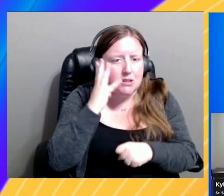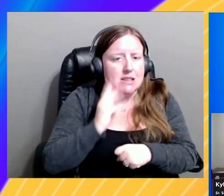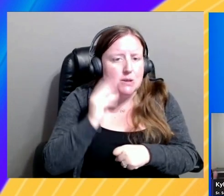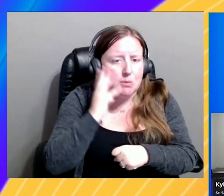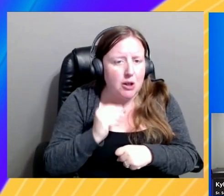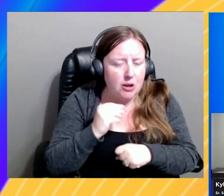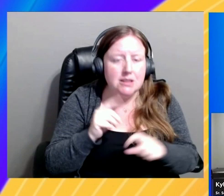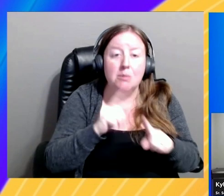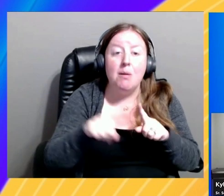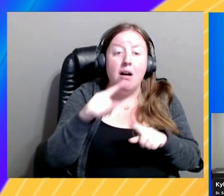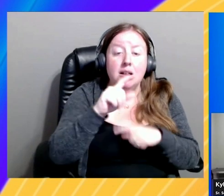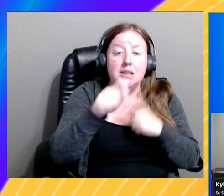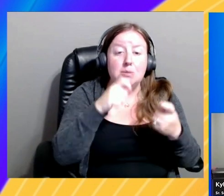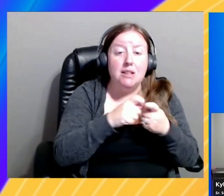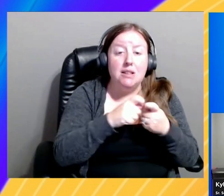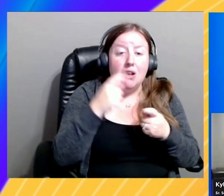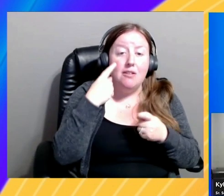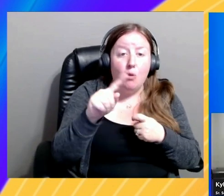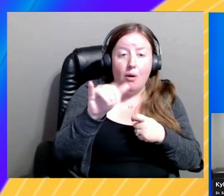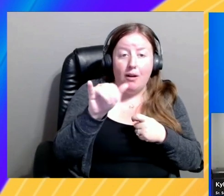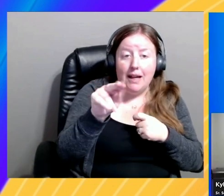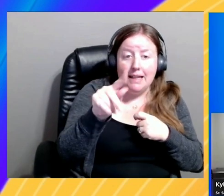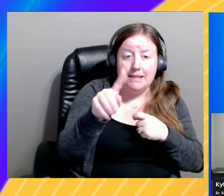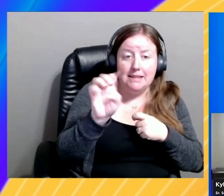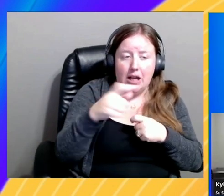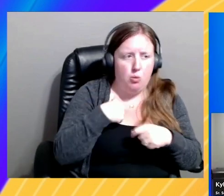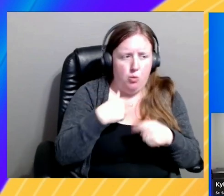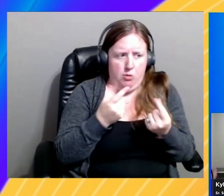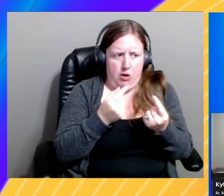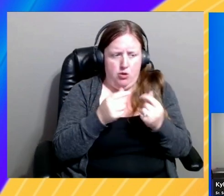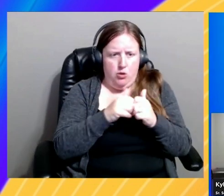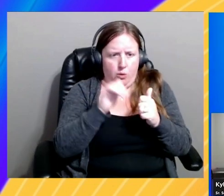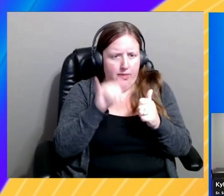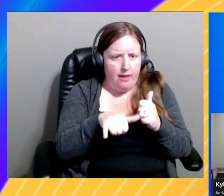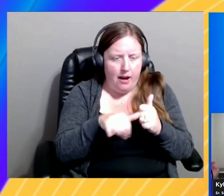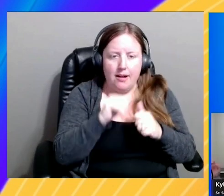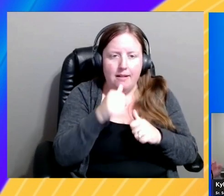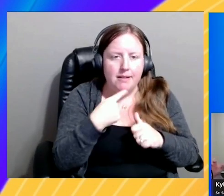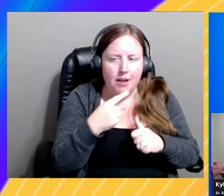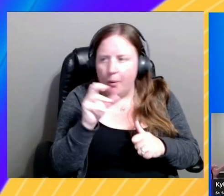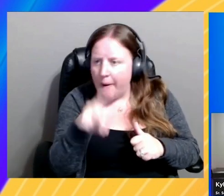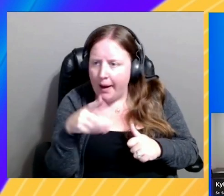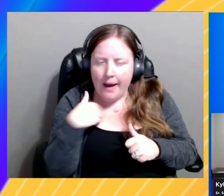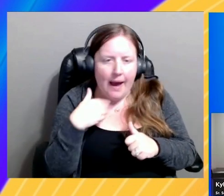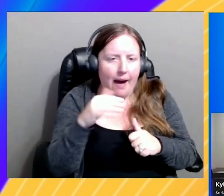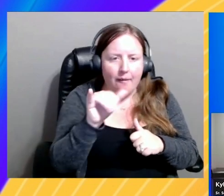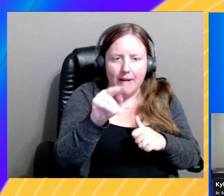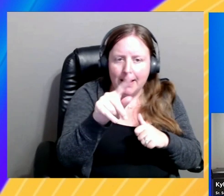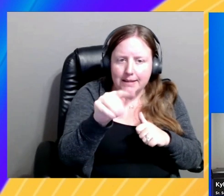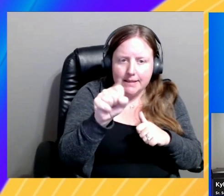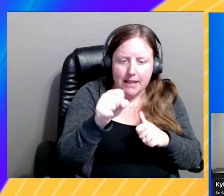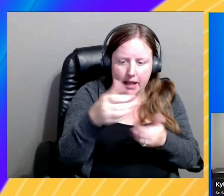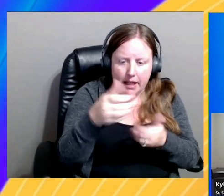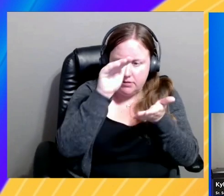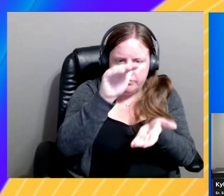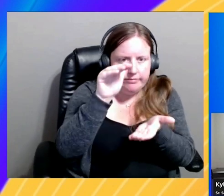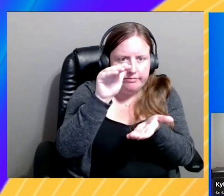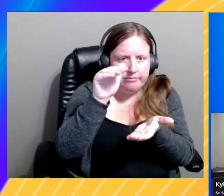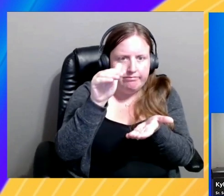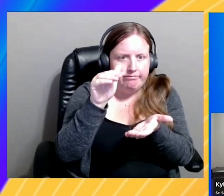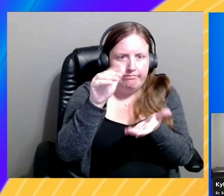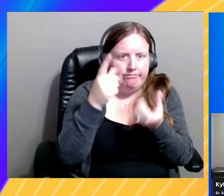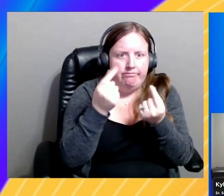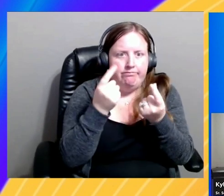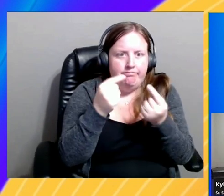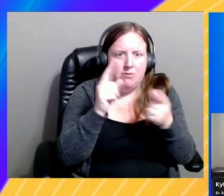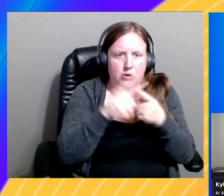particular, insight, what do I do with it? Instead of just saying, I have all these insights, I have no path forward to remediate